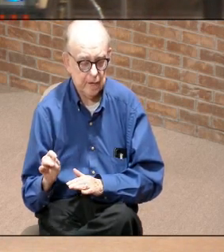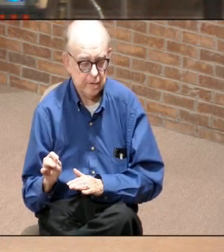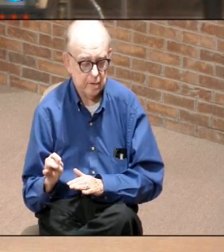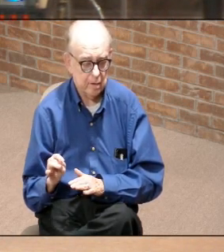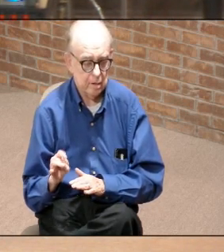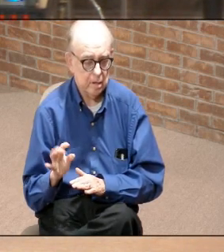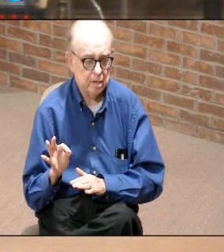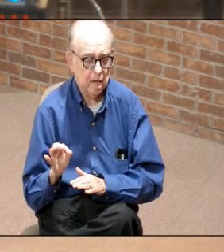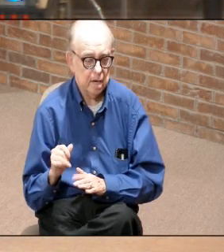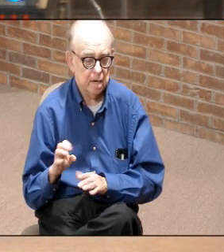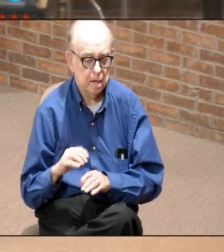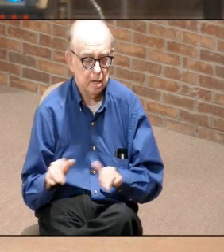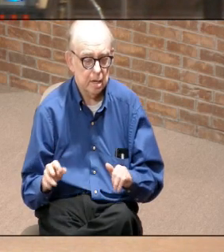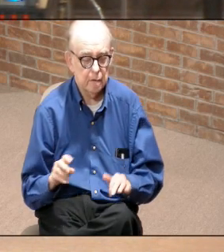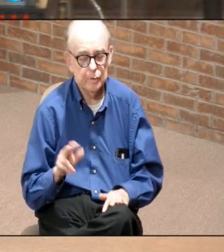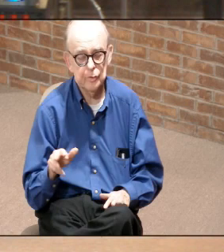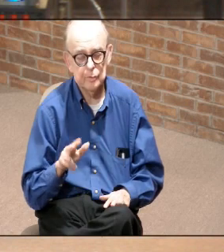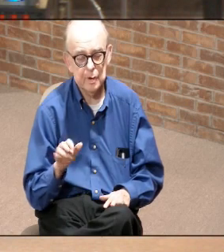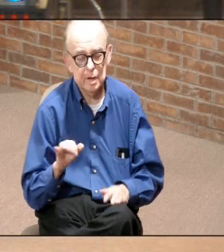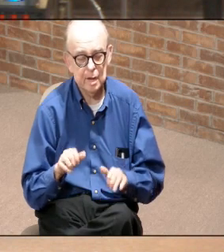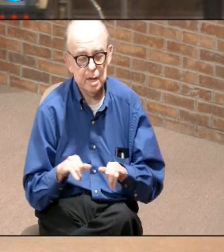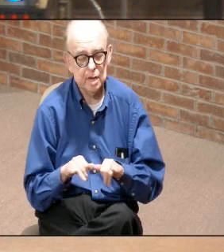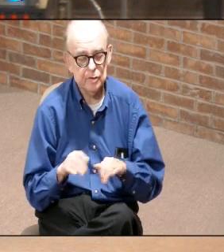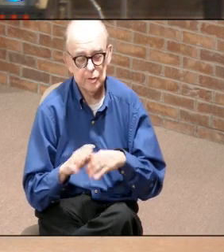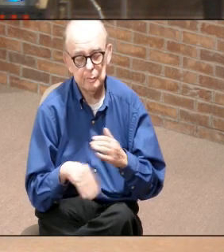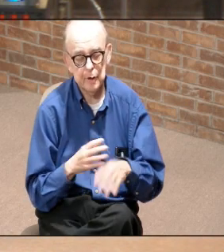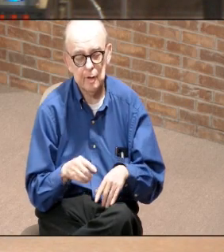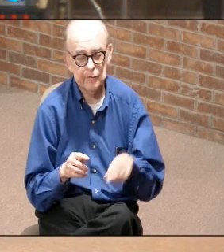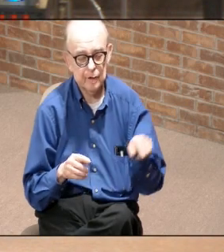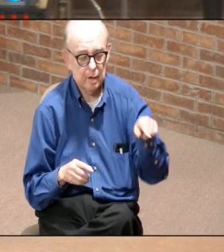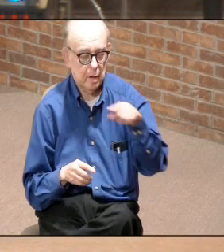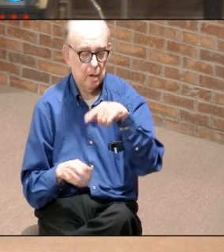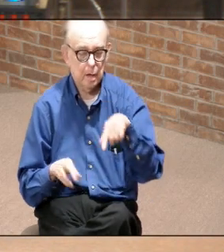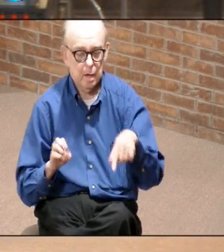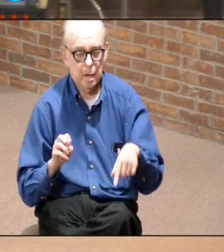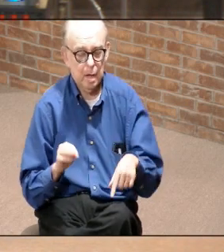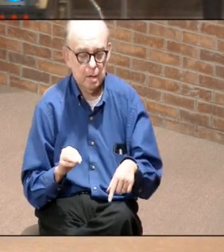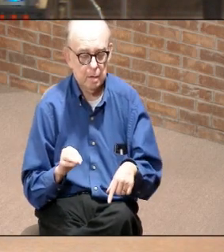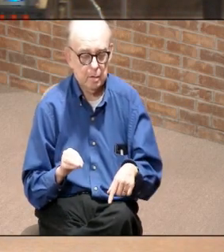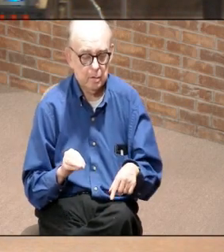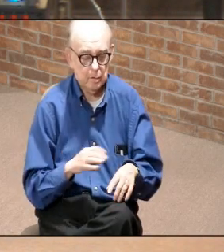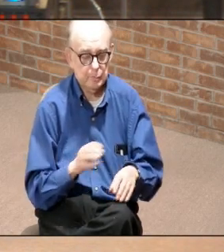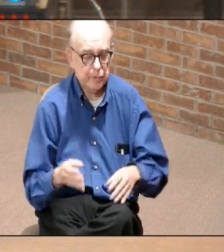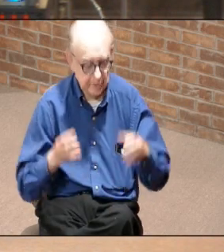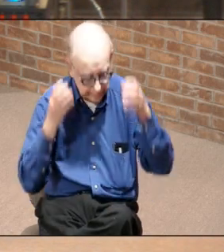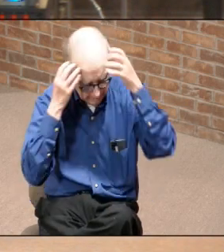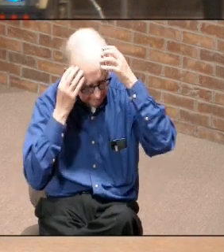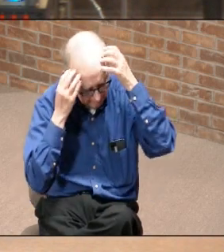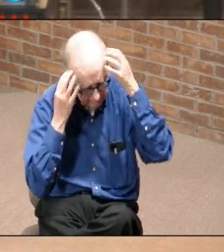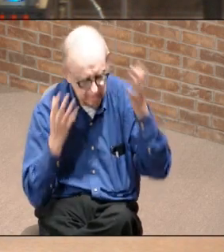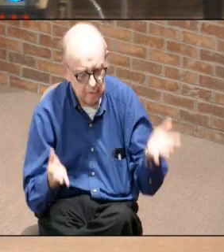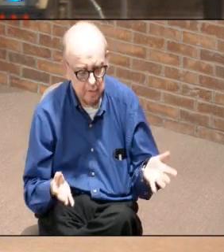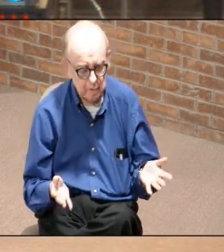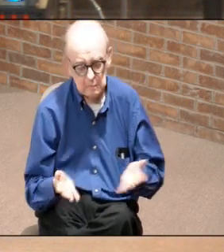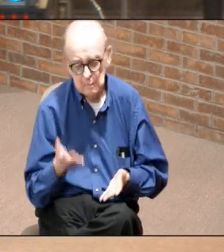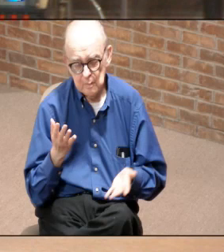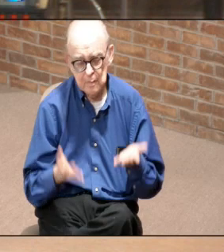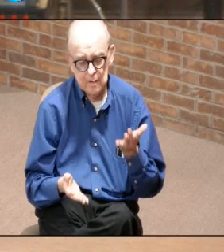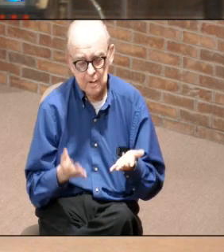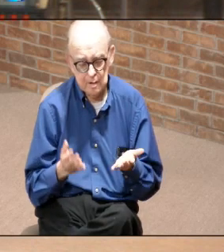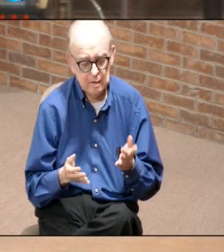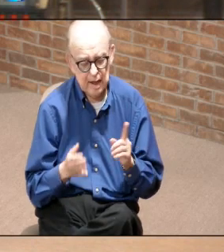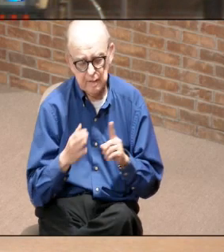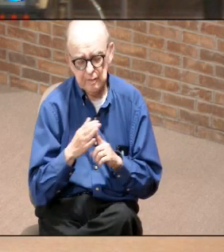inches from the top of the rim. And when he put his helmet on, he would have been probably at